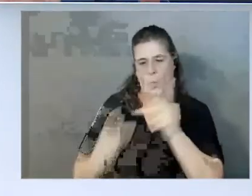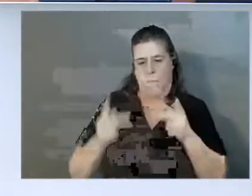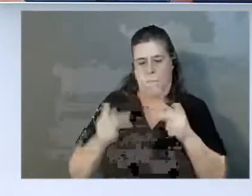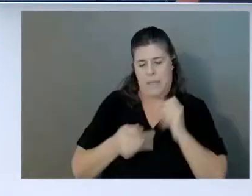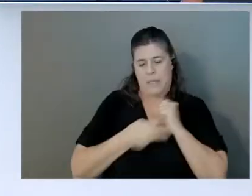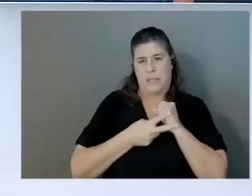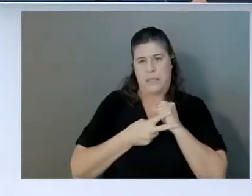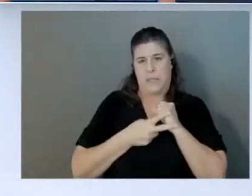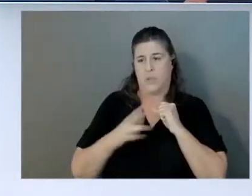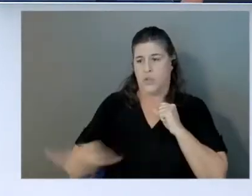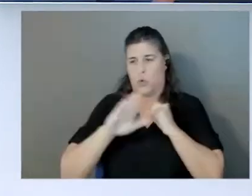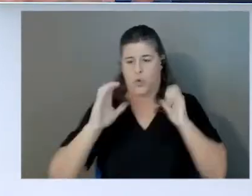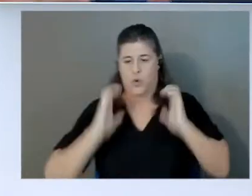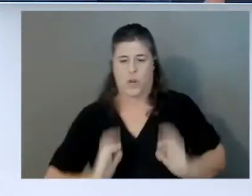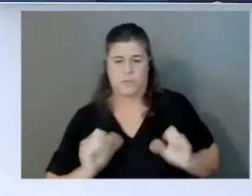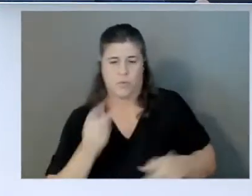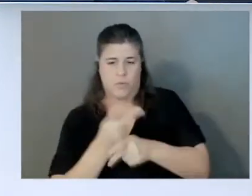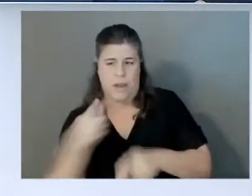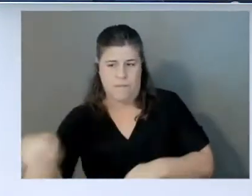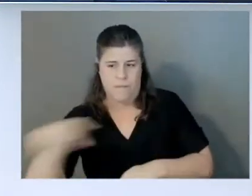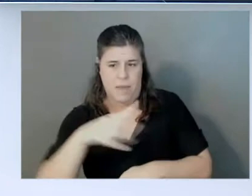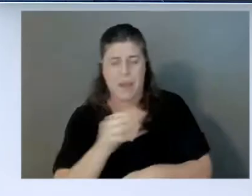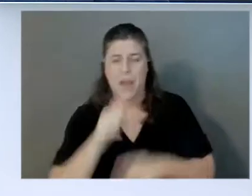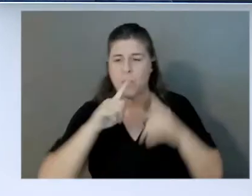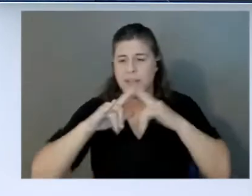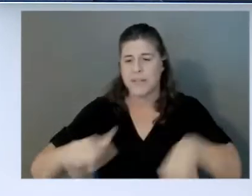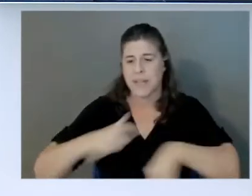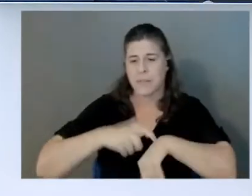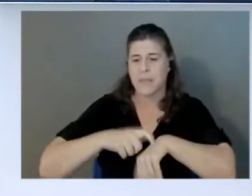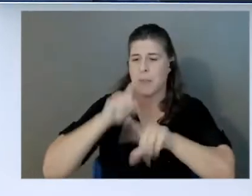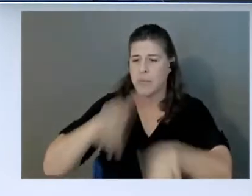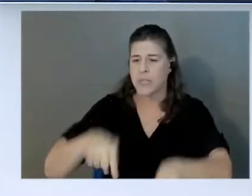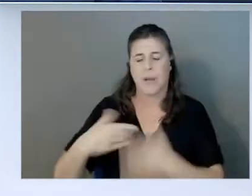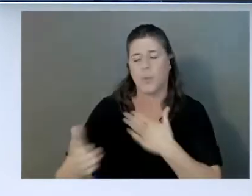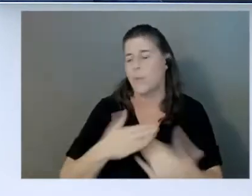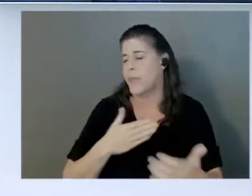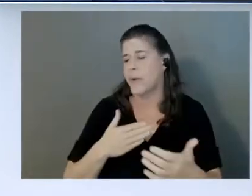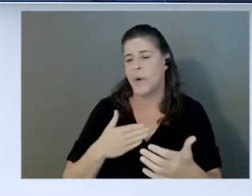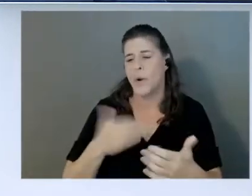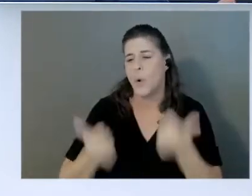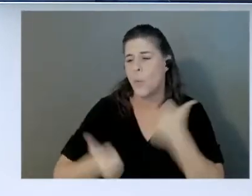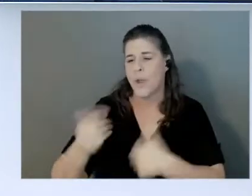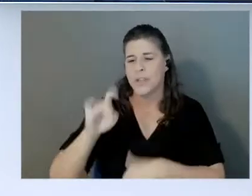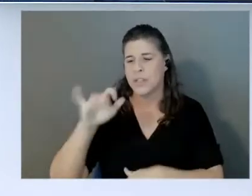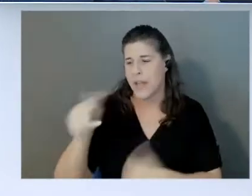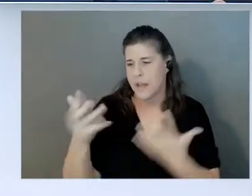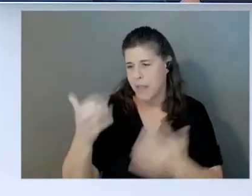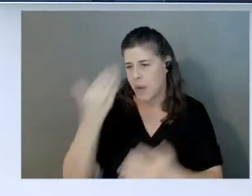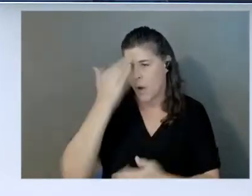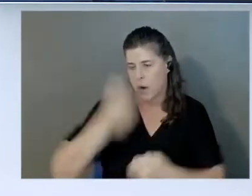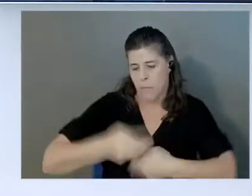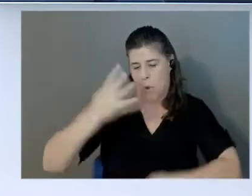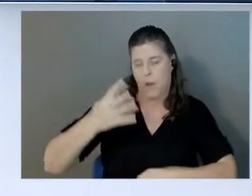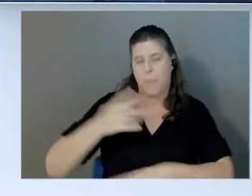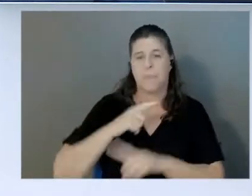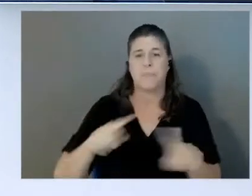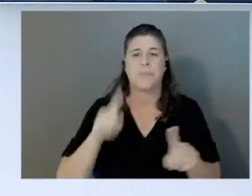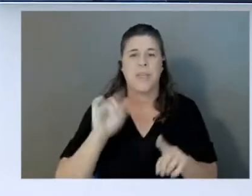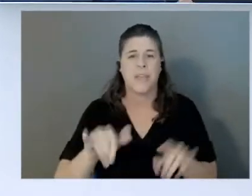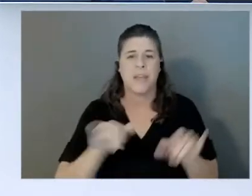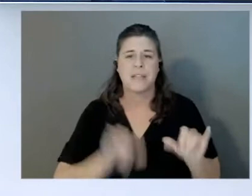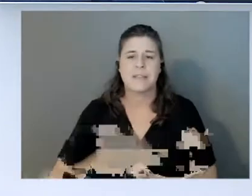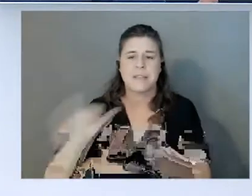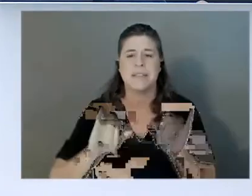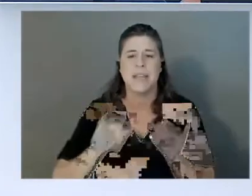customers and make at the same response times regardless of which data they're accessing. And this is where standard infrequent